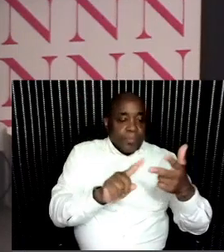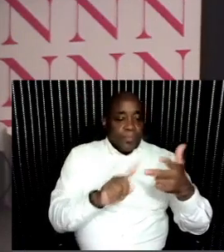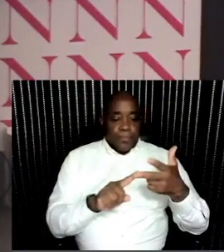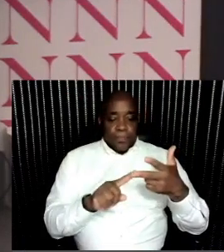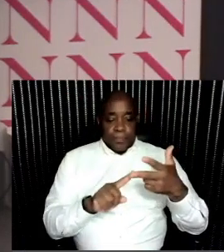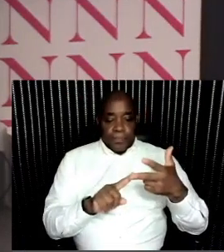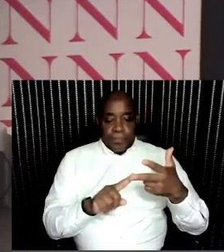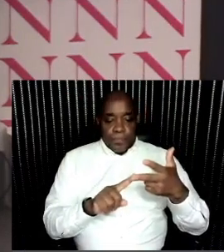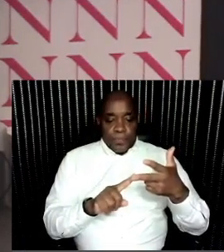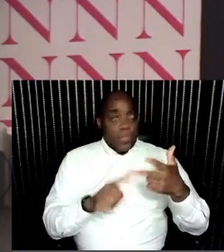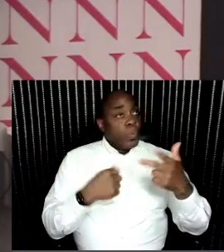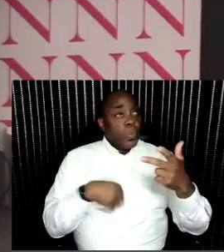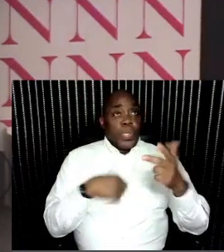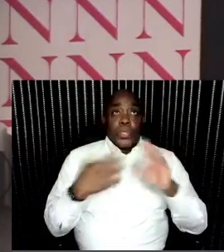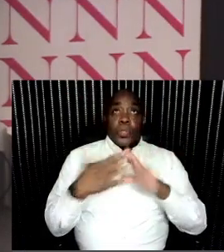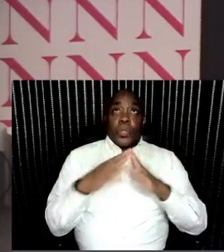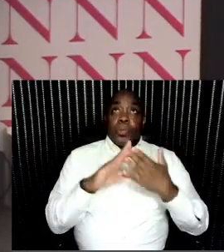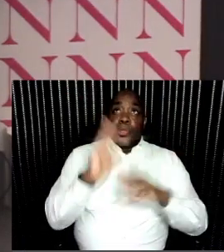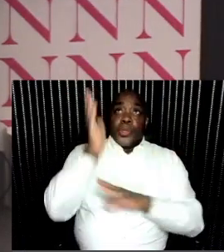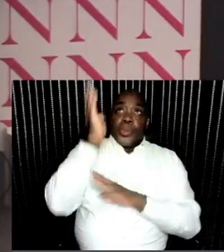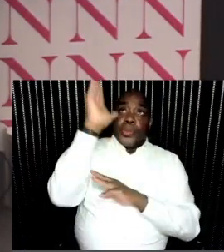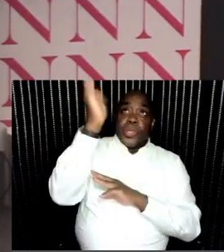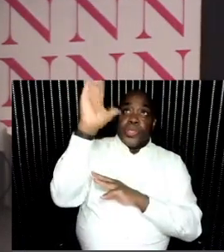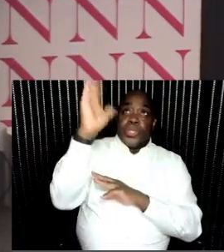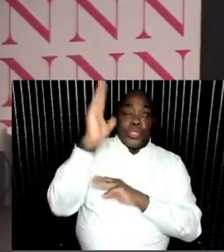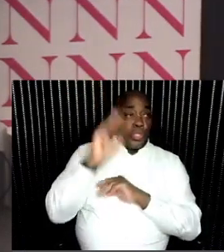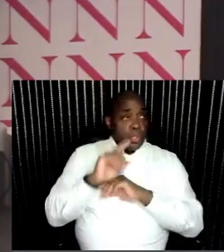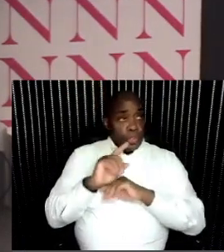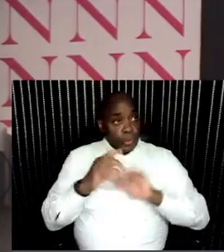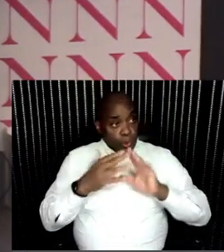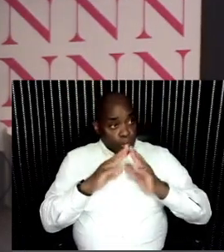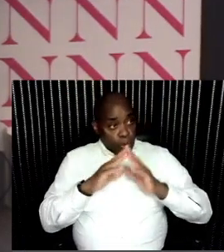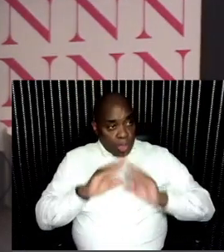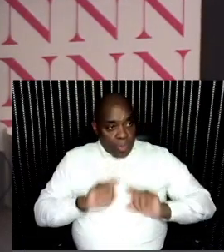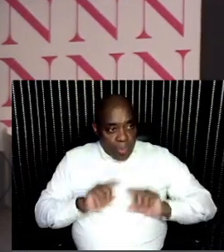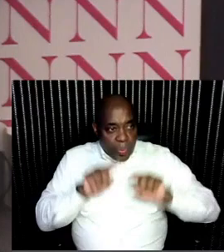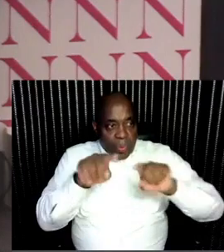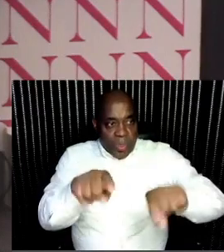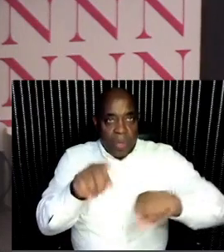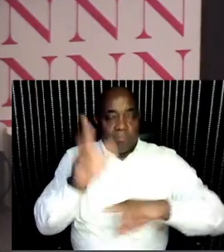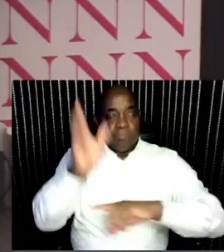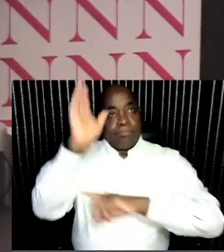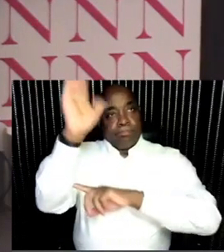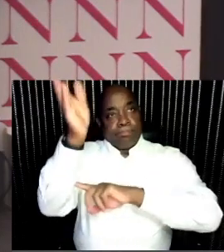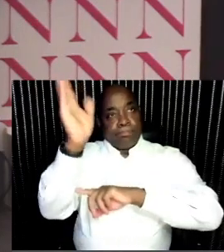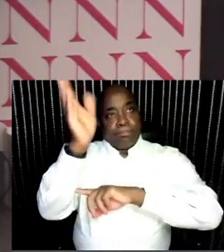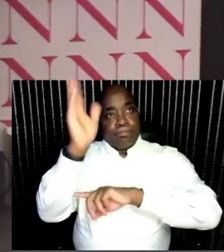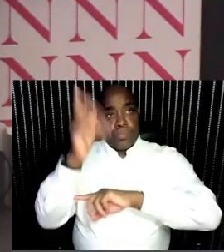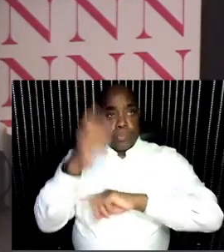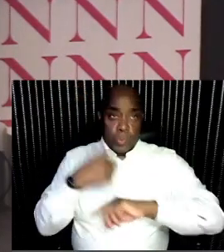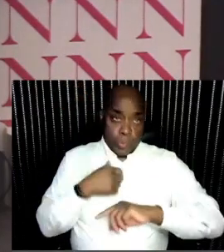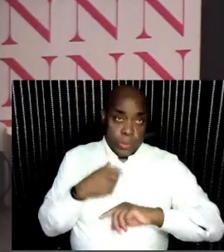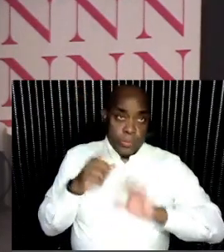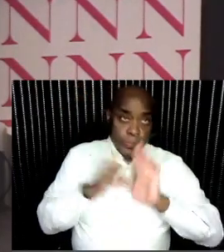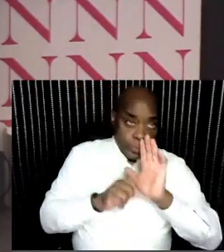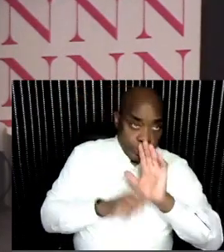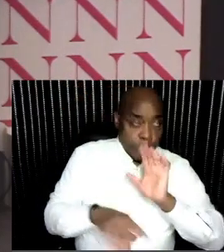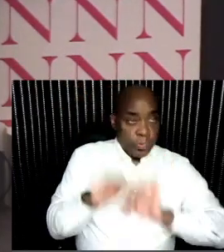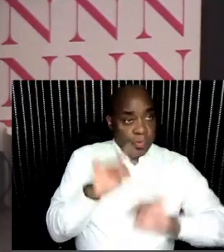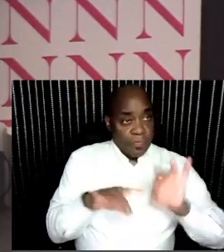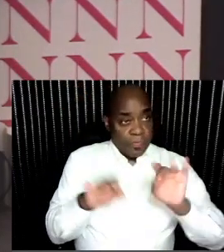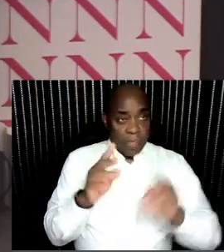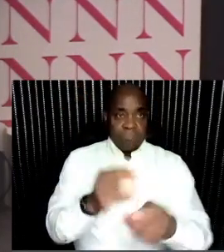community presentations. Like we would go to where they were, like, okay, we did all this research, here's what we found, and here's your